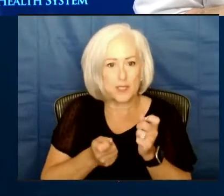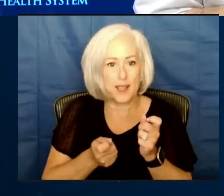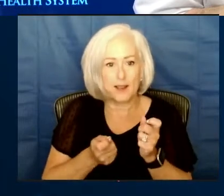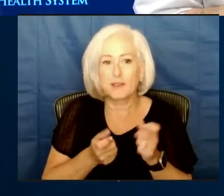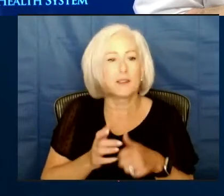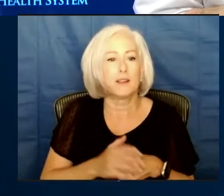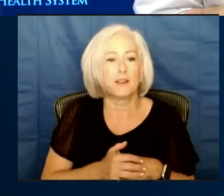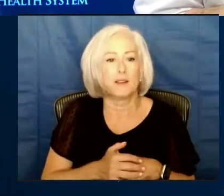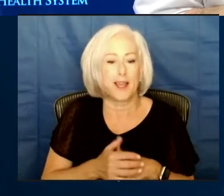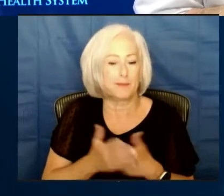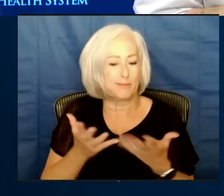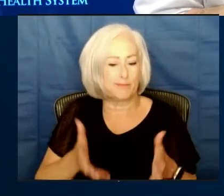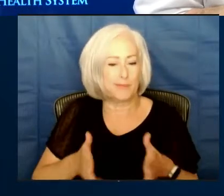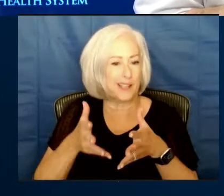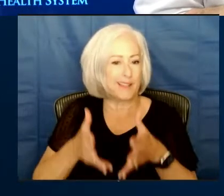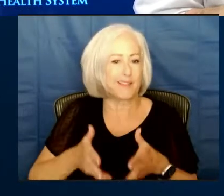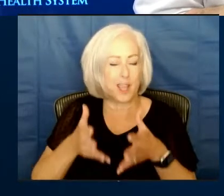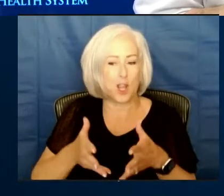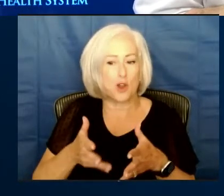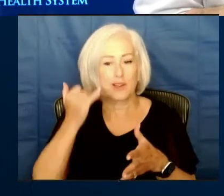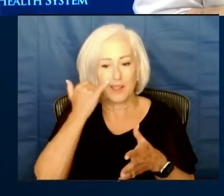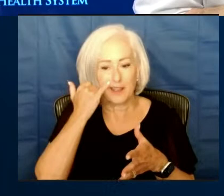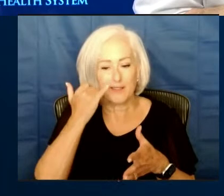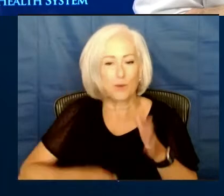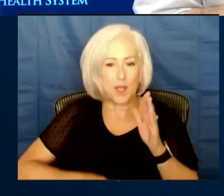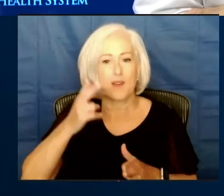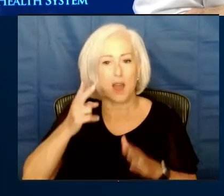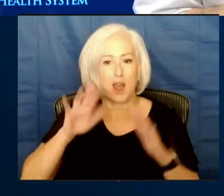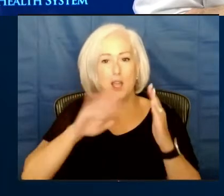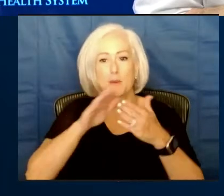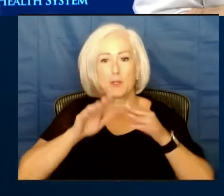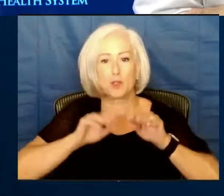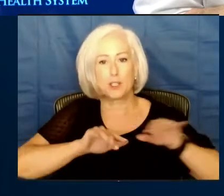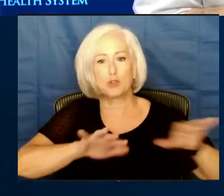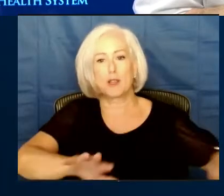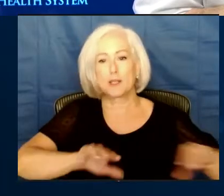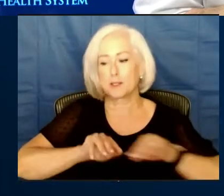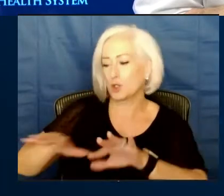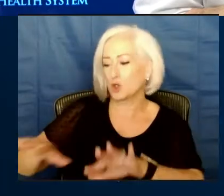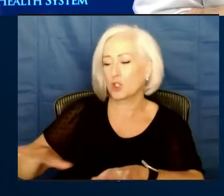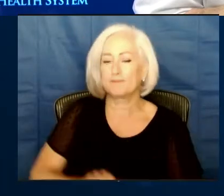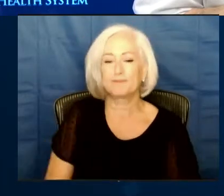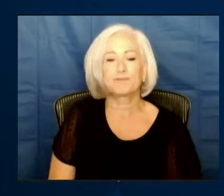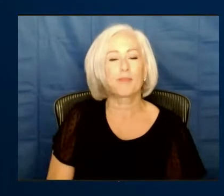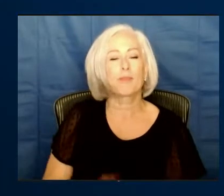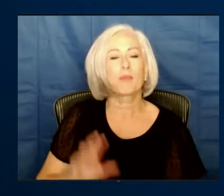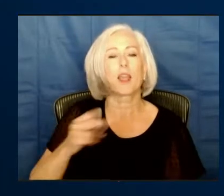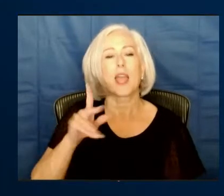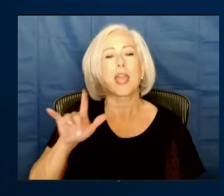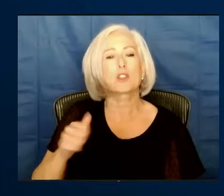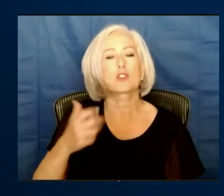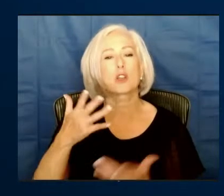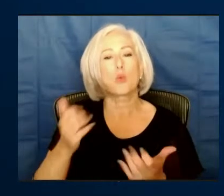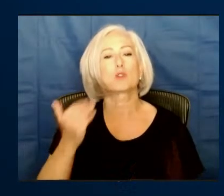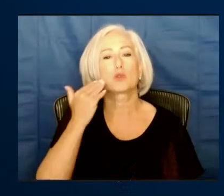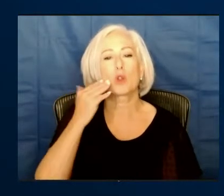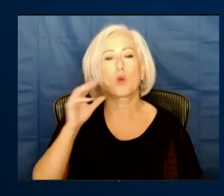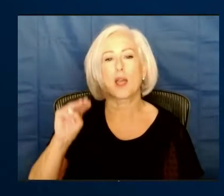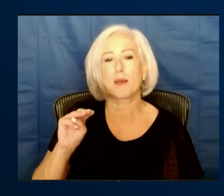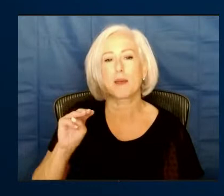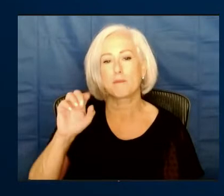to have such high community transmission. Angela wants to know thoughts on mRNA vaccines for cancer.